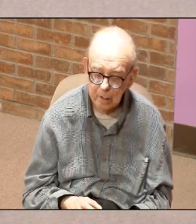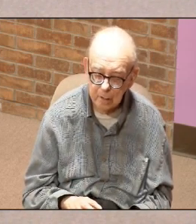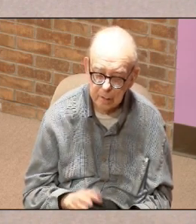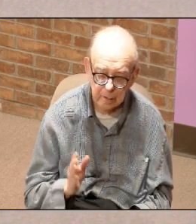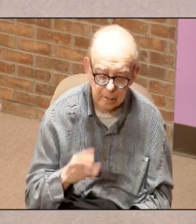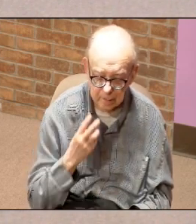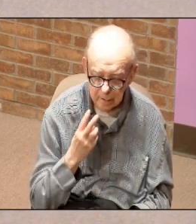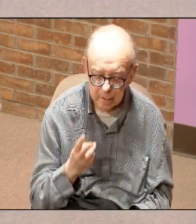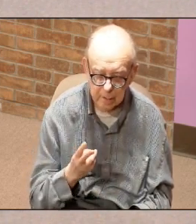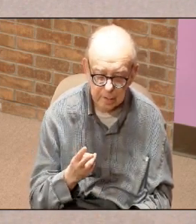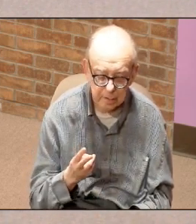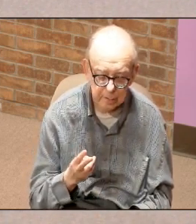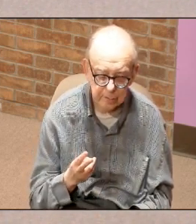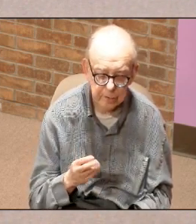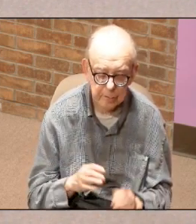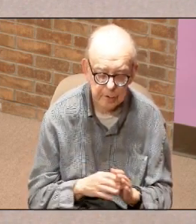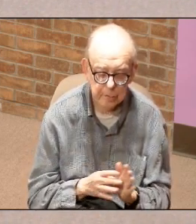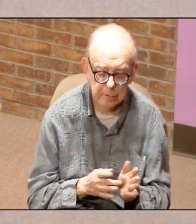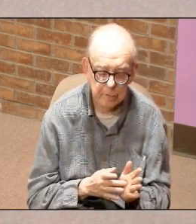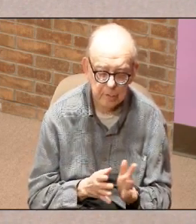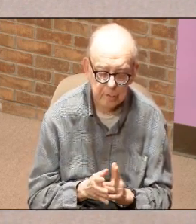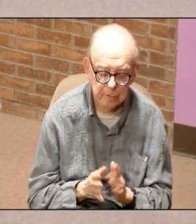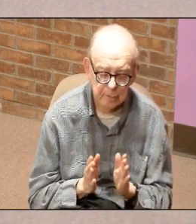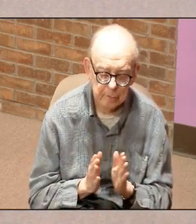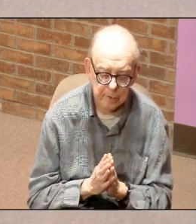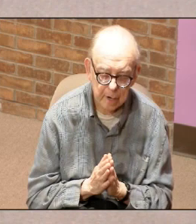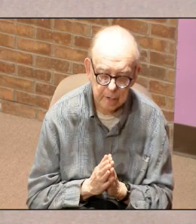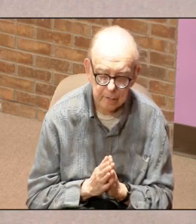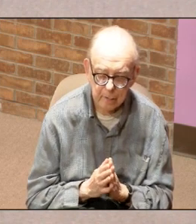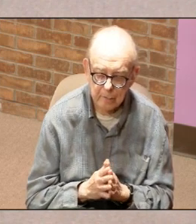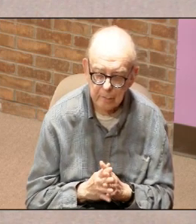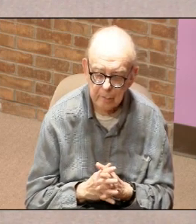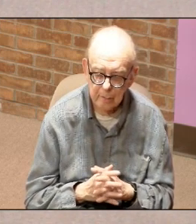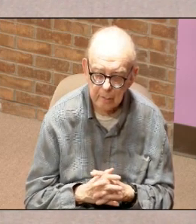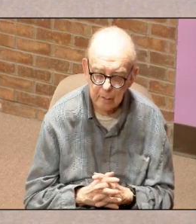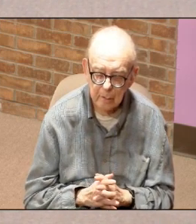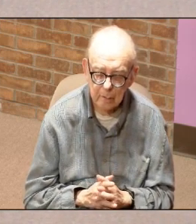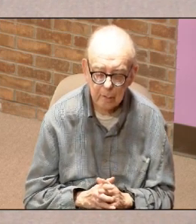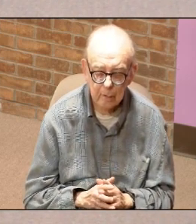You never seen the painting of Jesus praying in the garden?